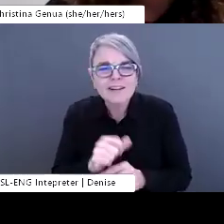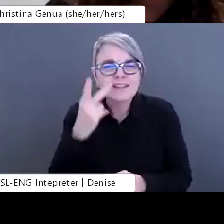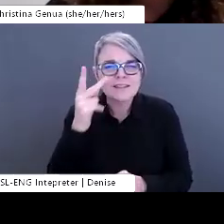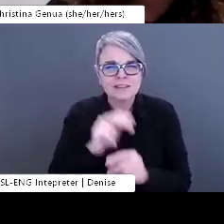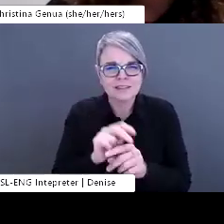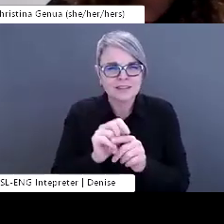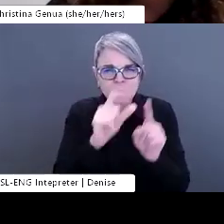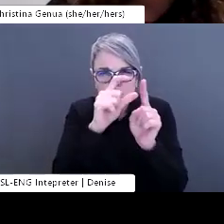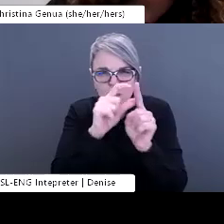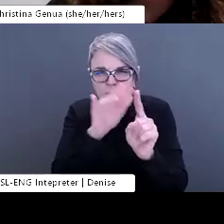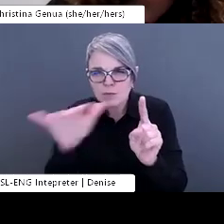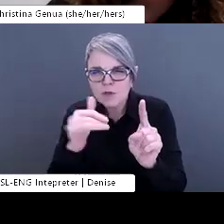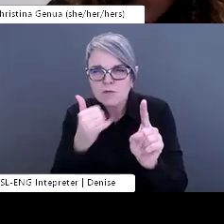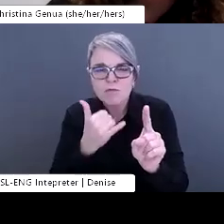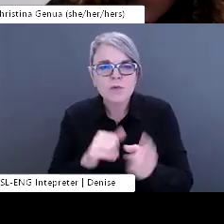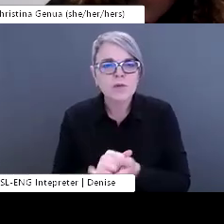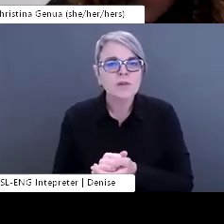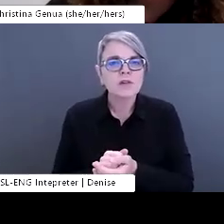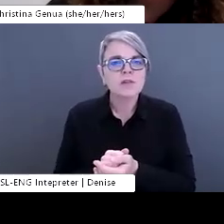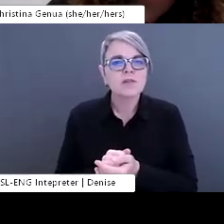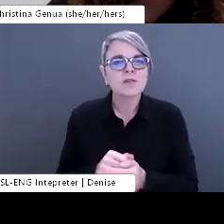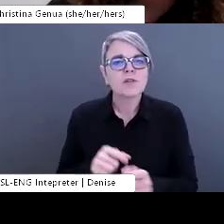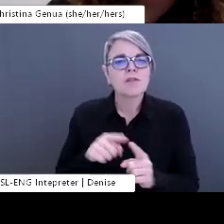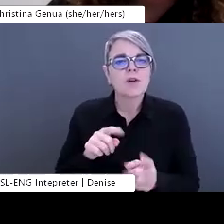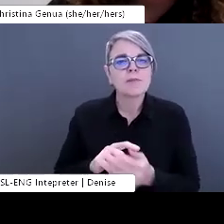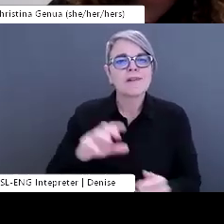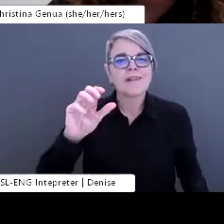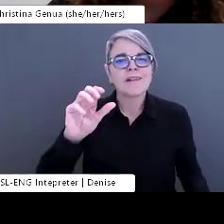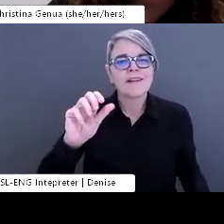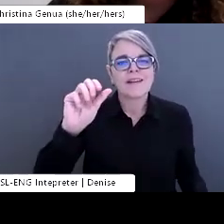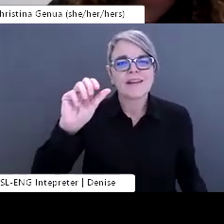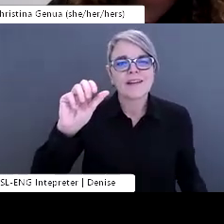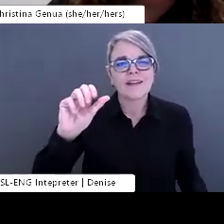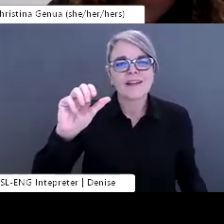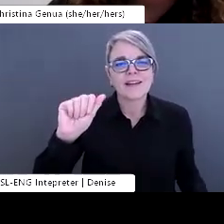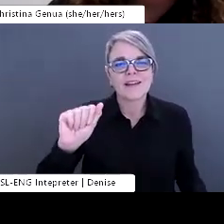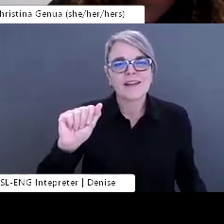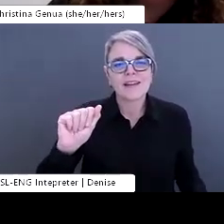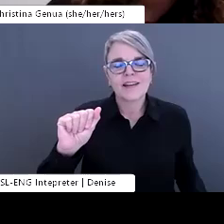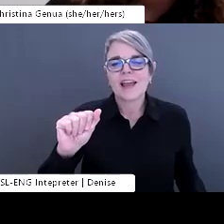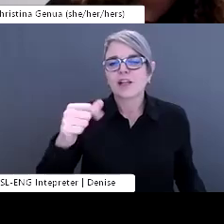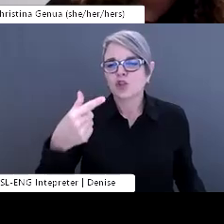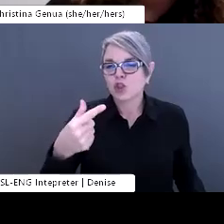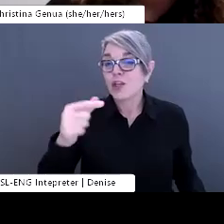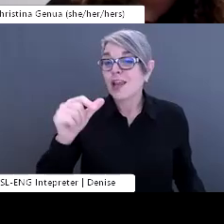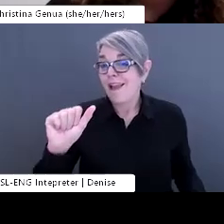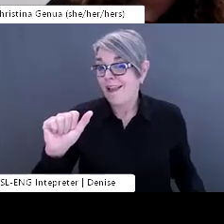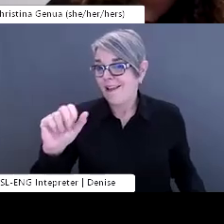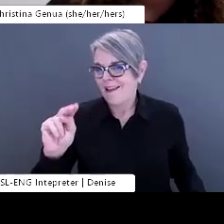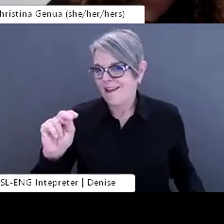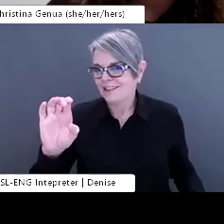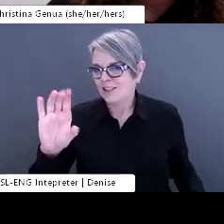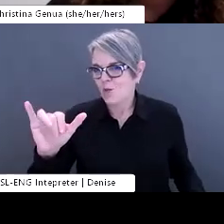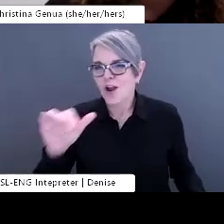It's coming from agency instead of agency. So they've spelt it AGA instead of AGE